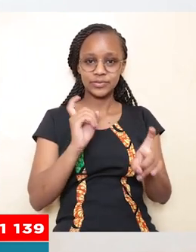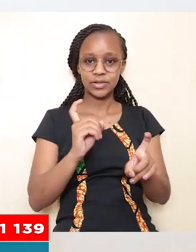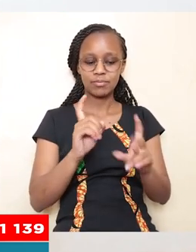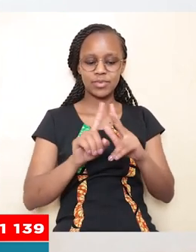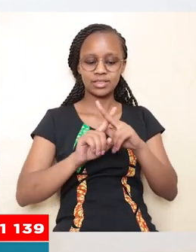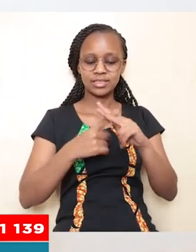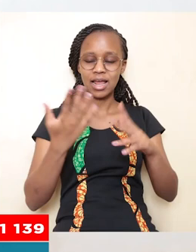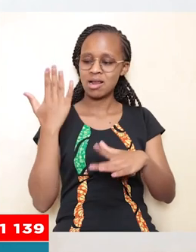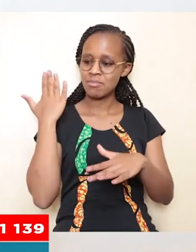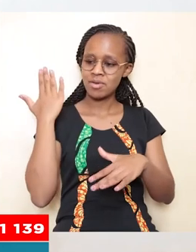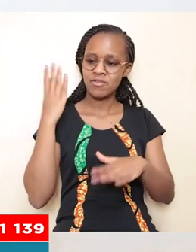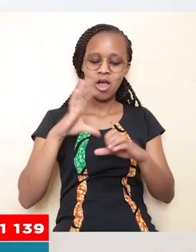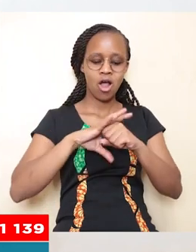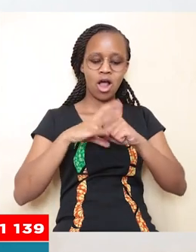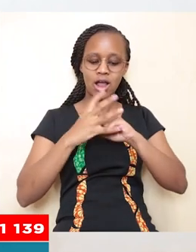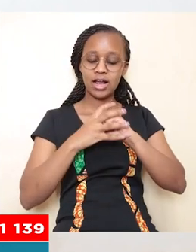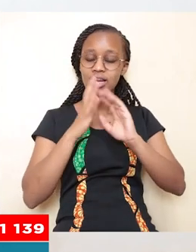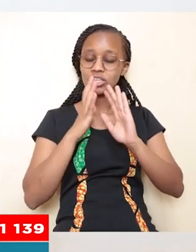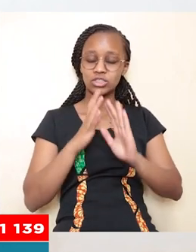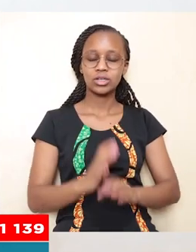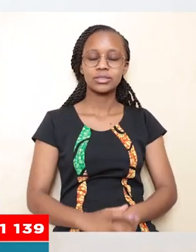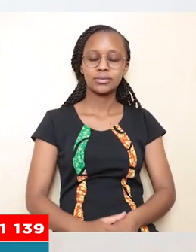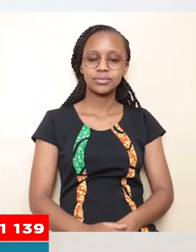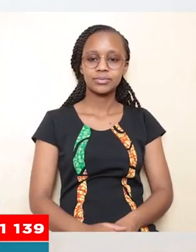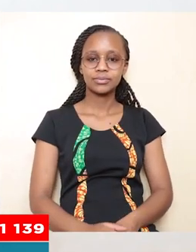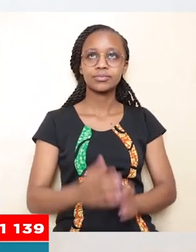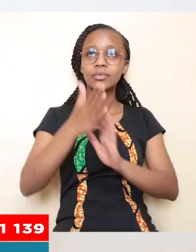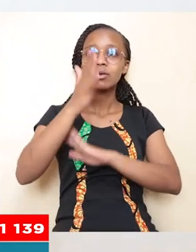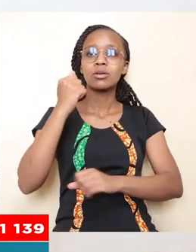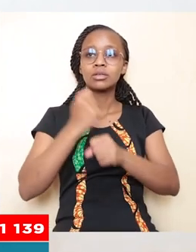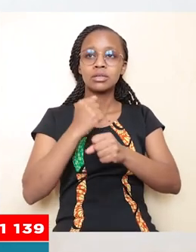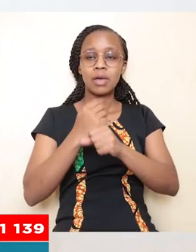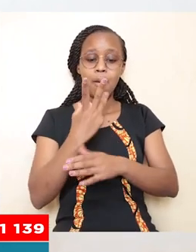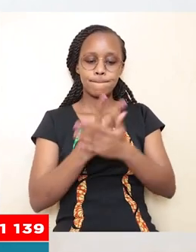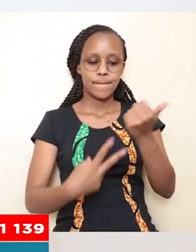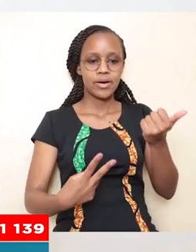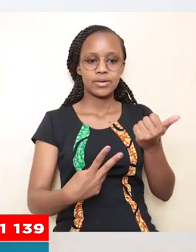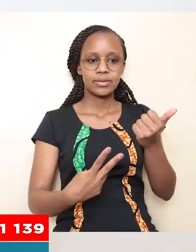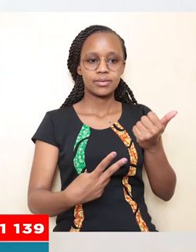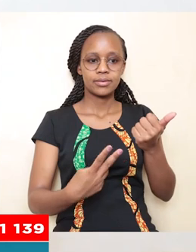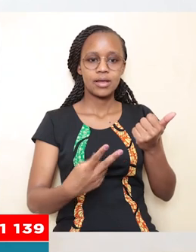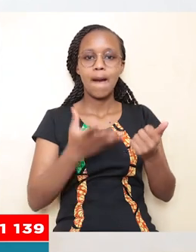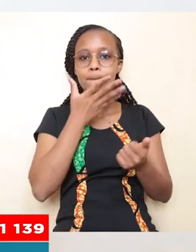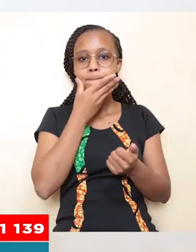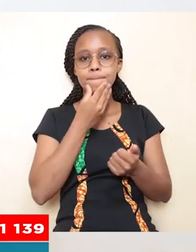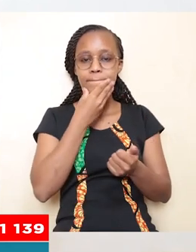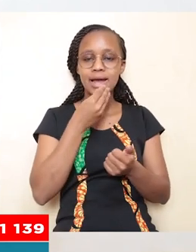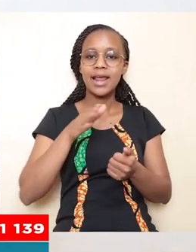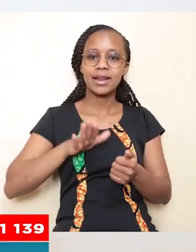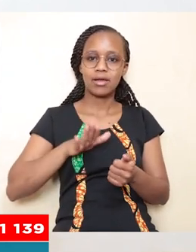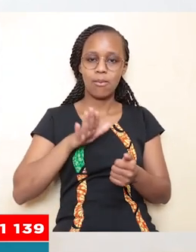the beginning of creation, God made them male and